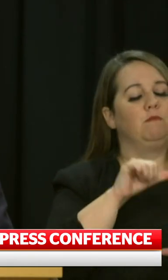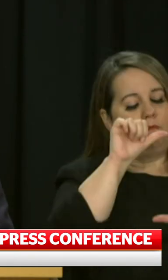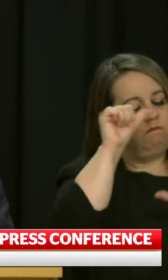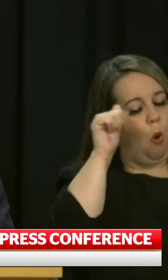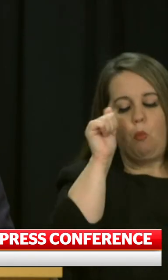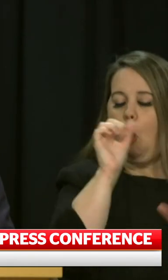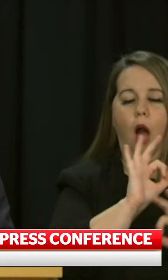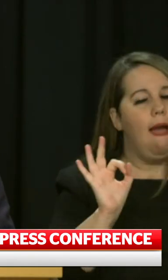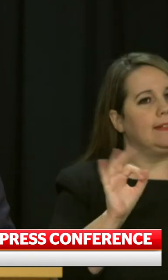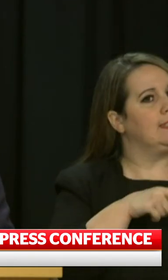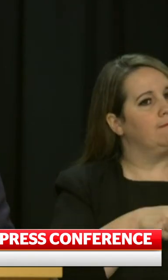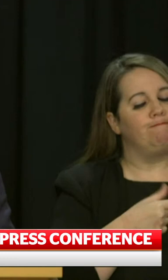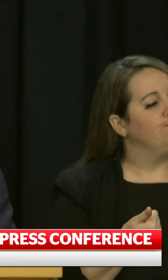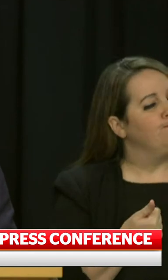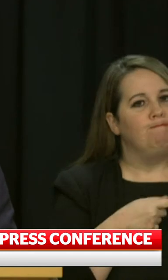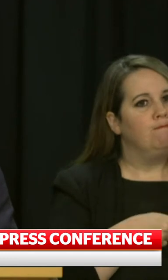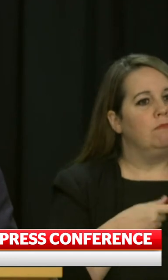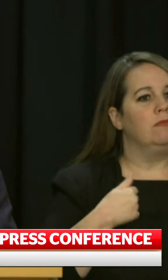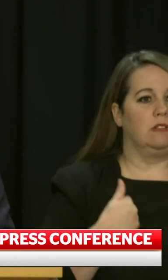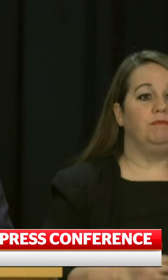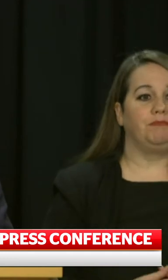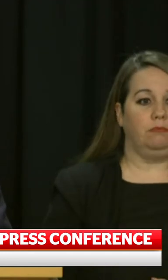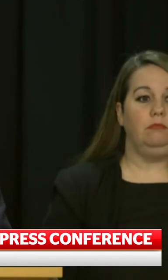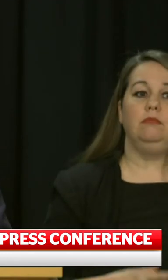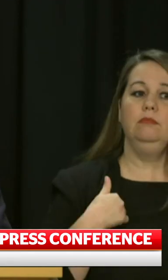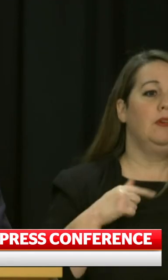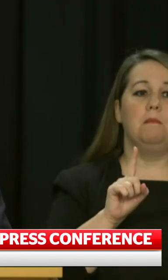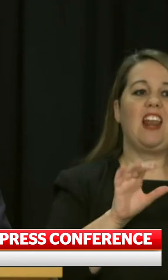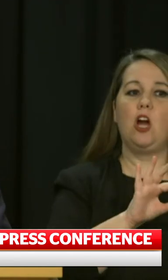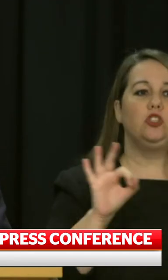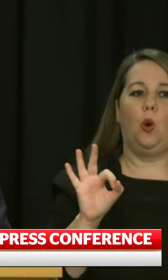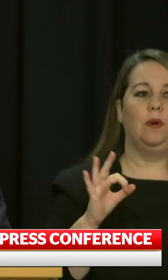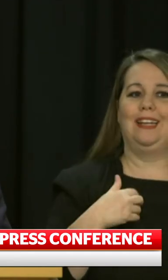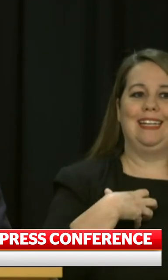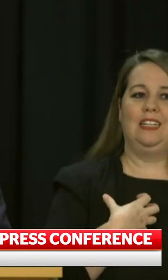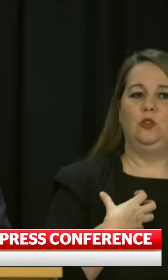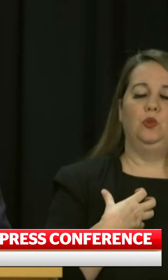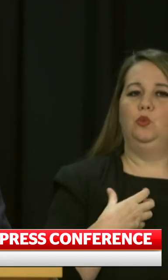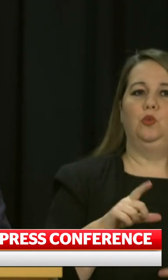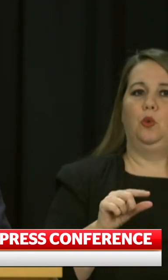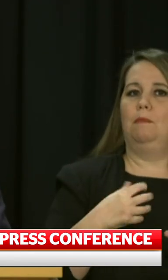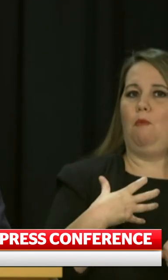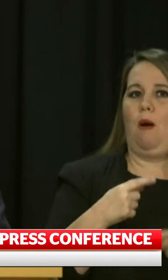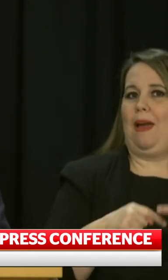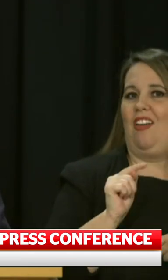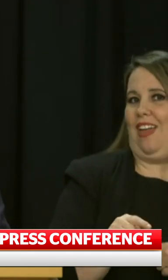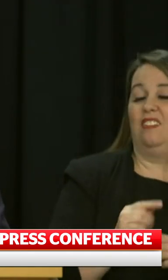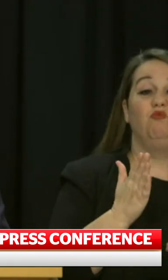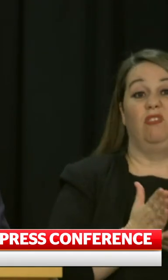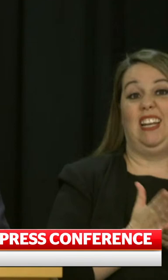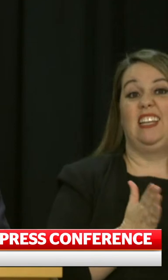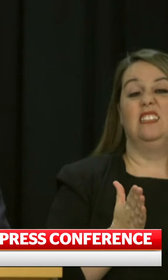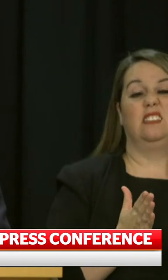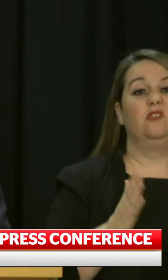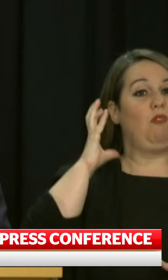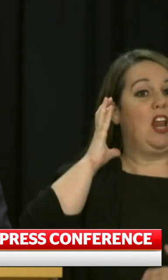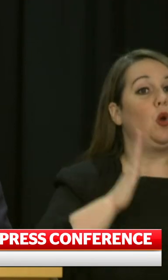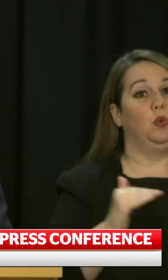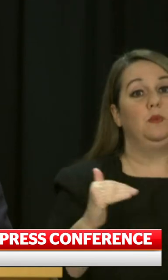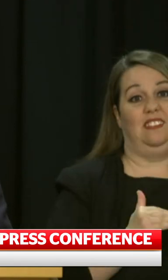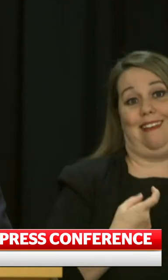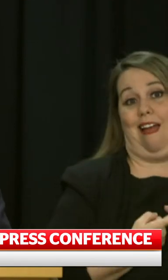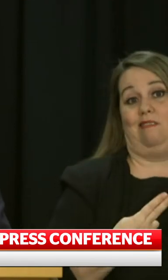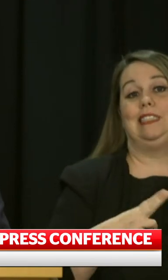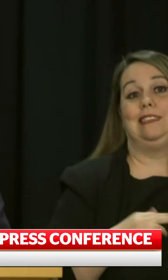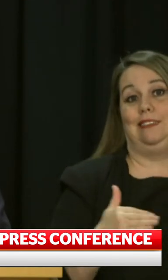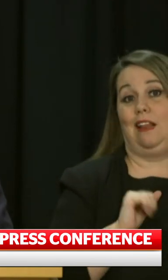me. Take the Official Information Act for us to get a transcript of that. It's ultimately RNZ's information, so it's their decision around when